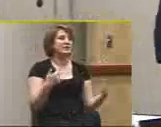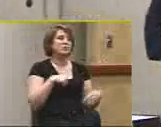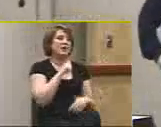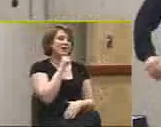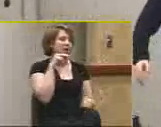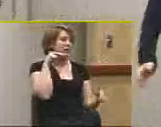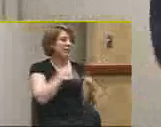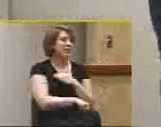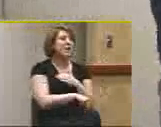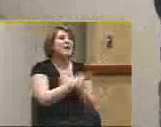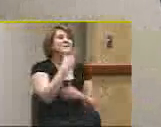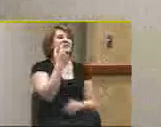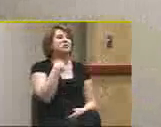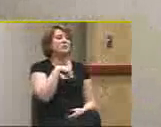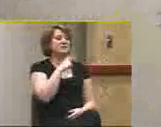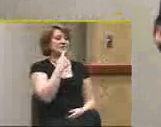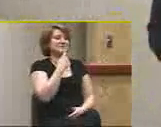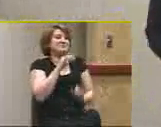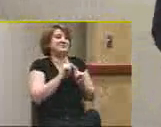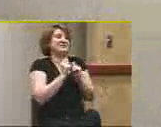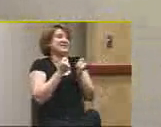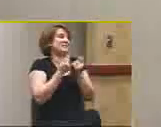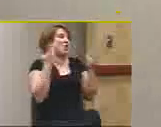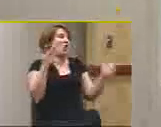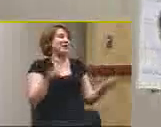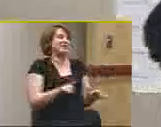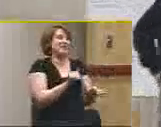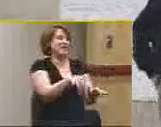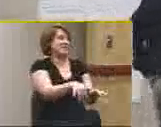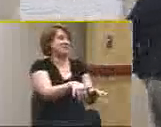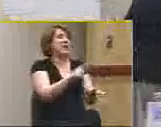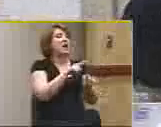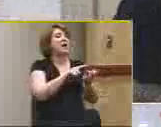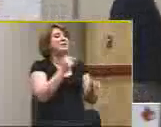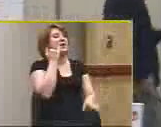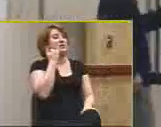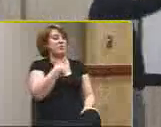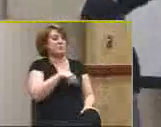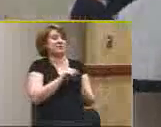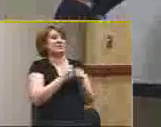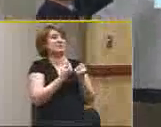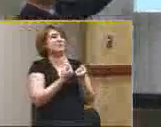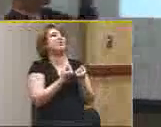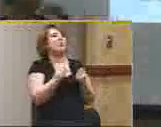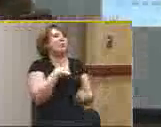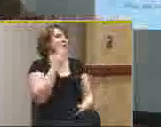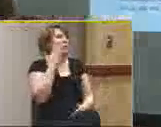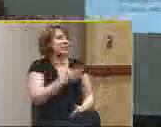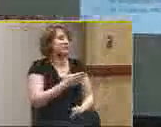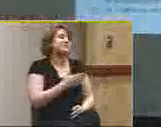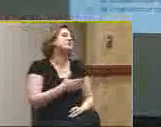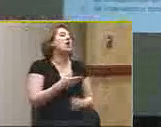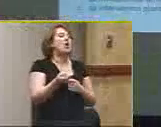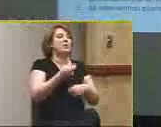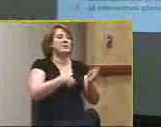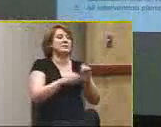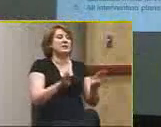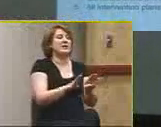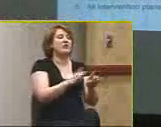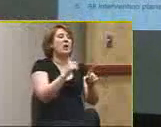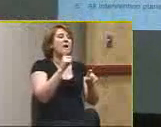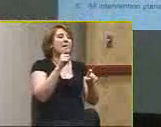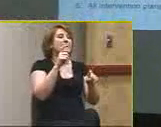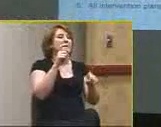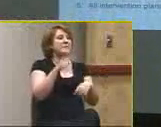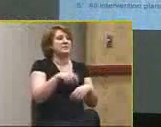because we just said, team already did that. But if we were the team, we would have done that. Replacement behaviors must be based on